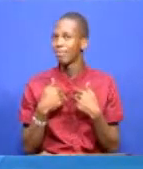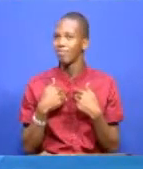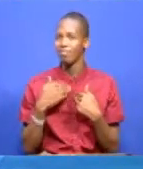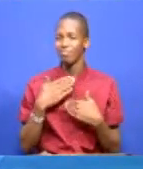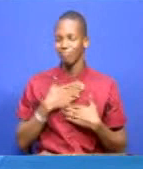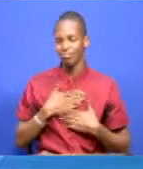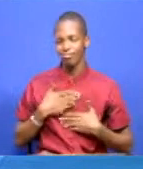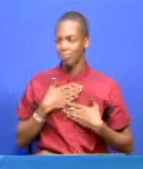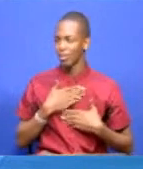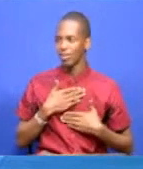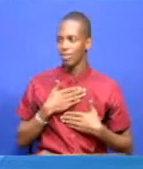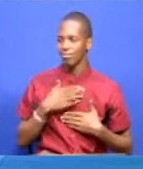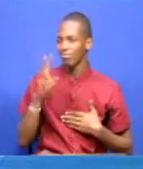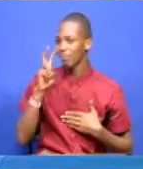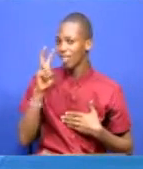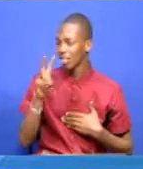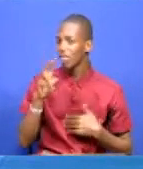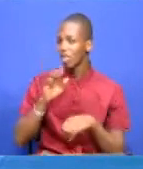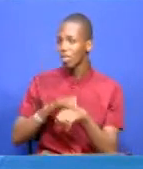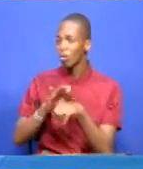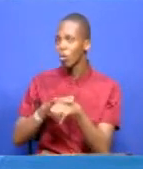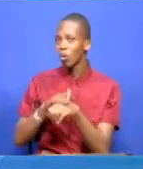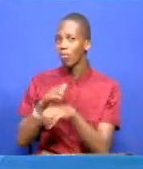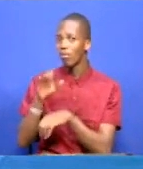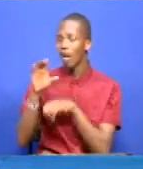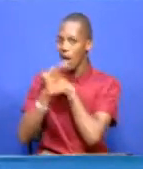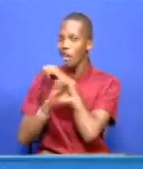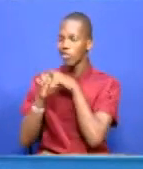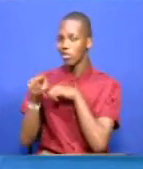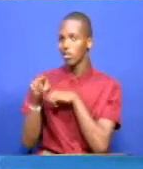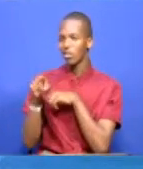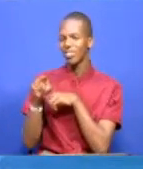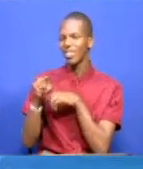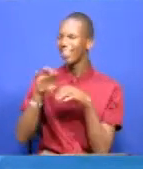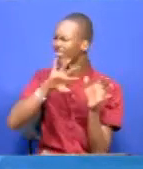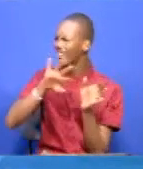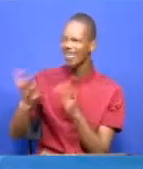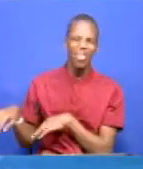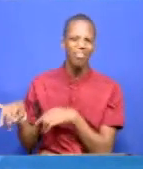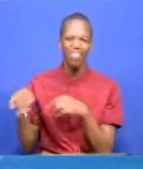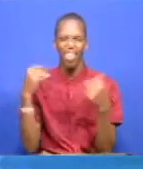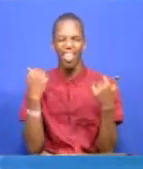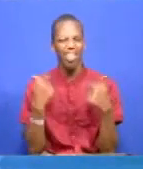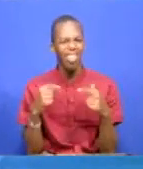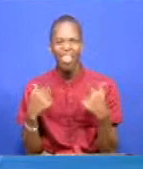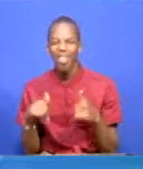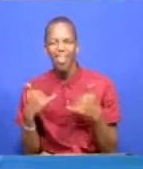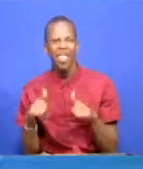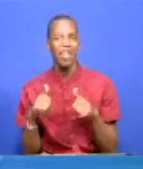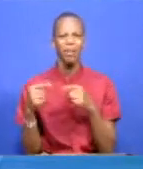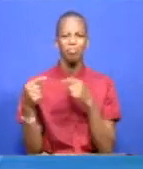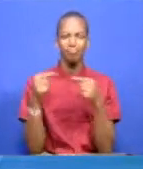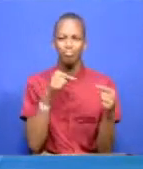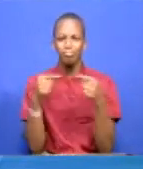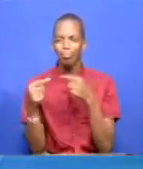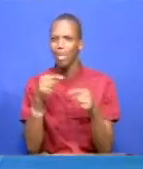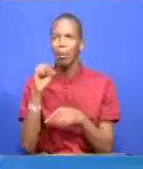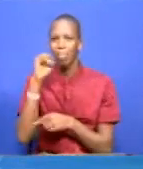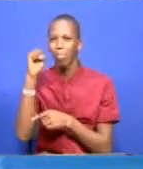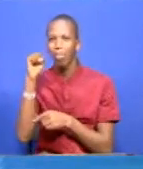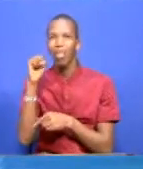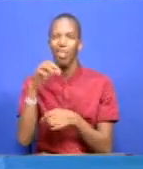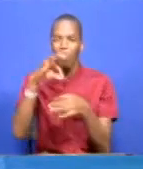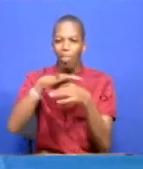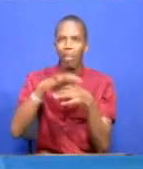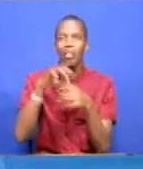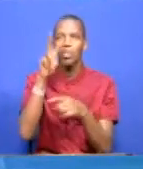country and put aside the political games and the jostling for political positioning regarding 2022